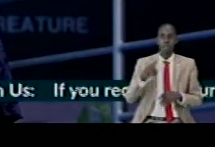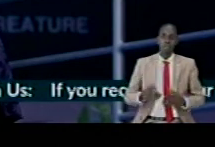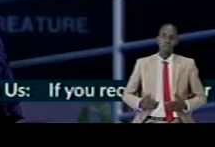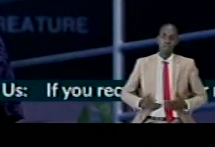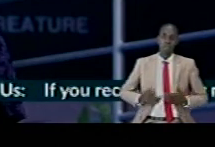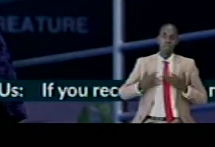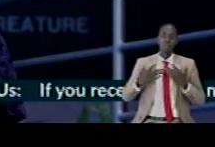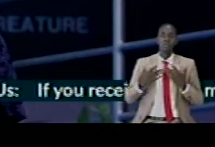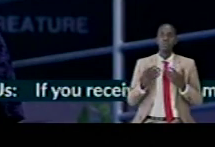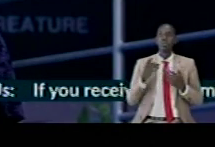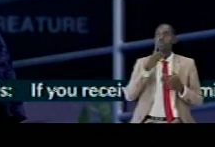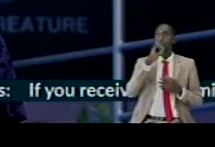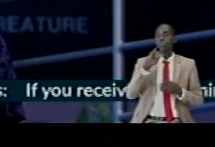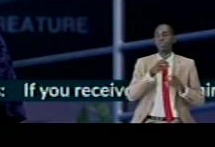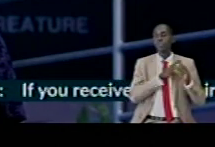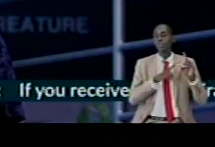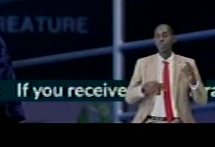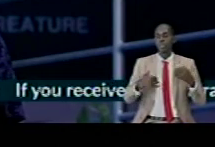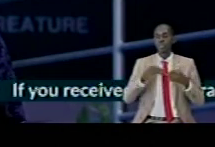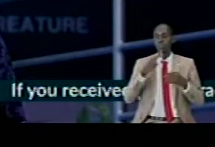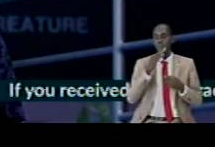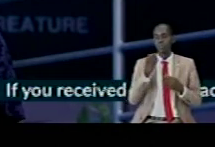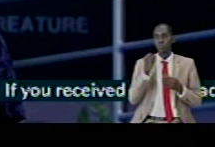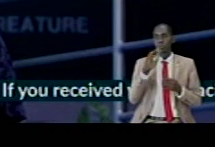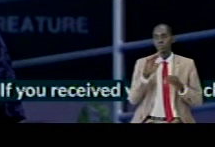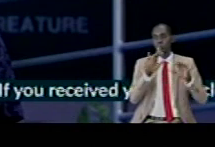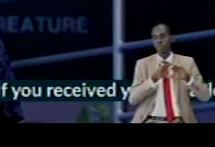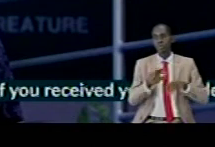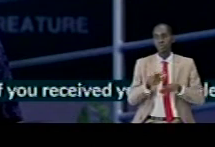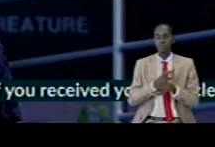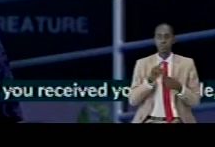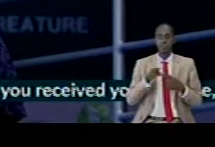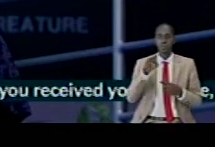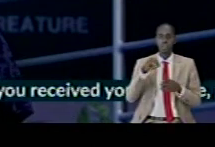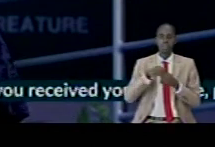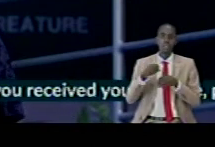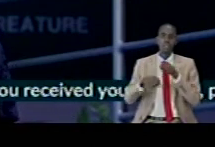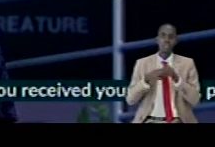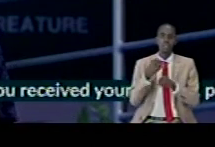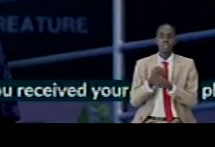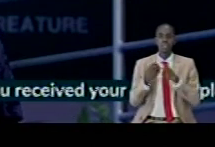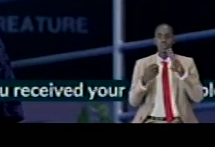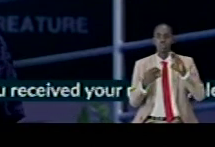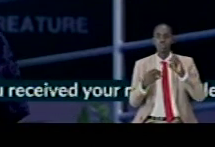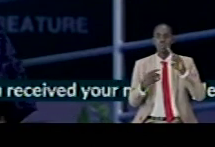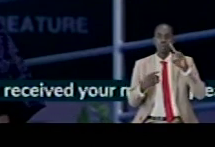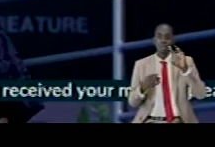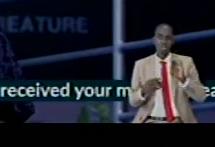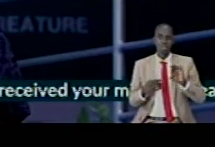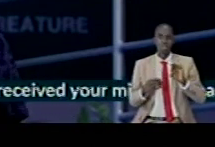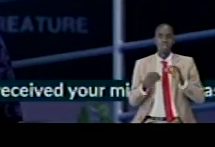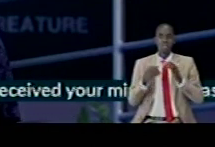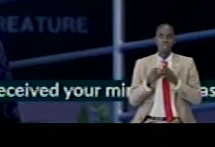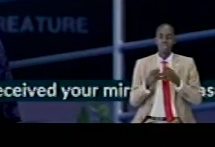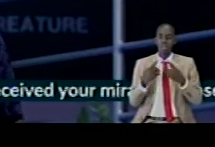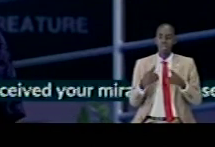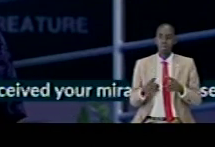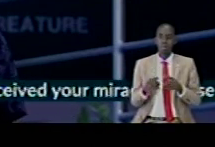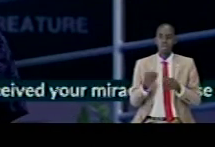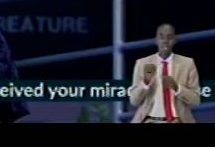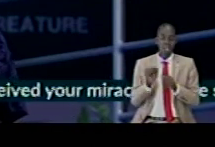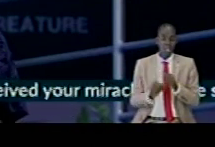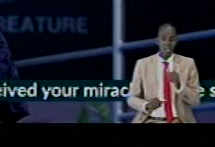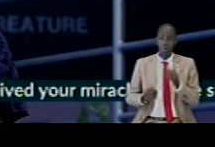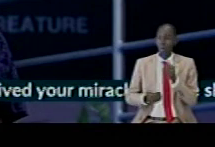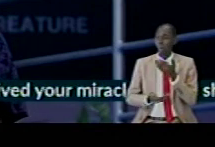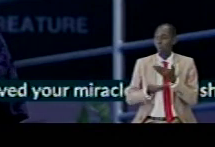merciful. It all started in the year 2019 when I was in school. I could remember vividly. Almost every night, I will